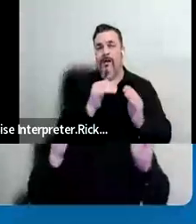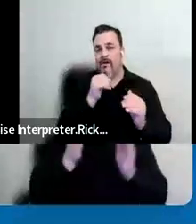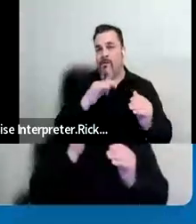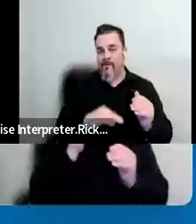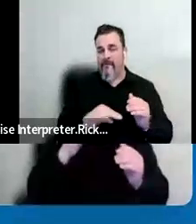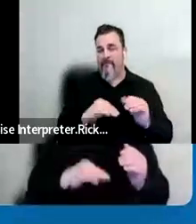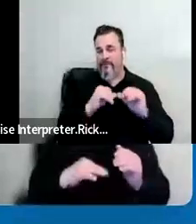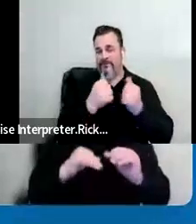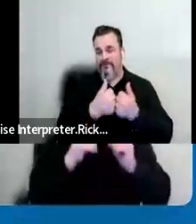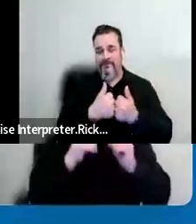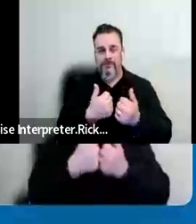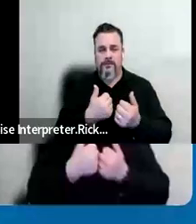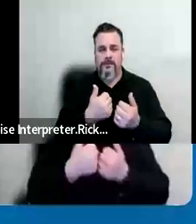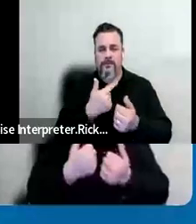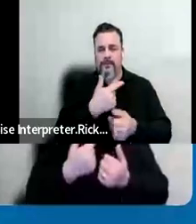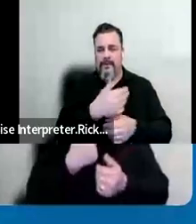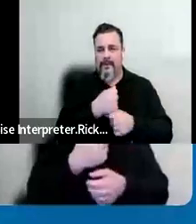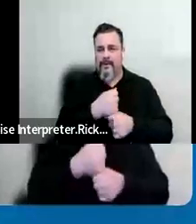agencies